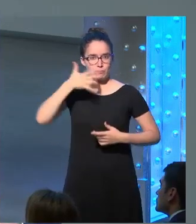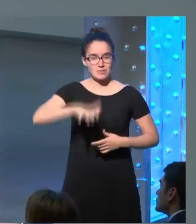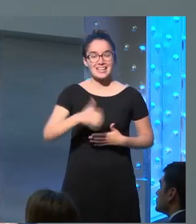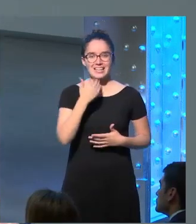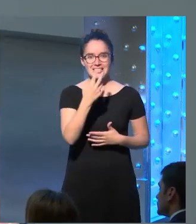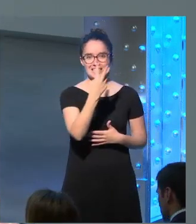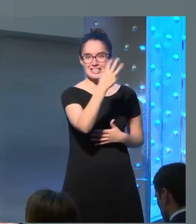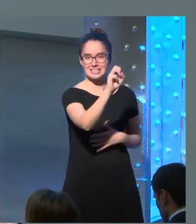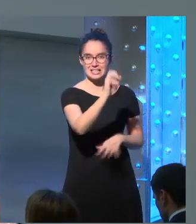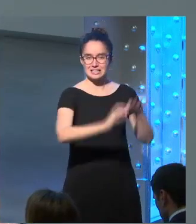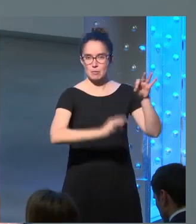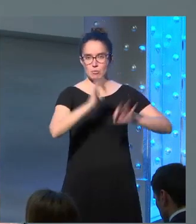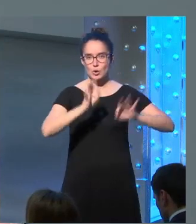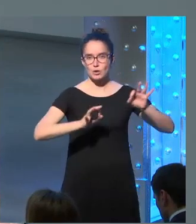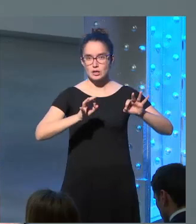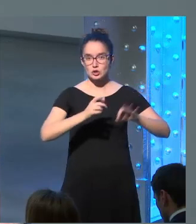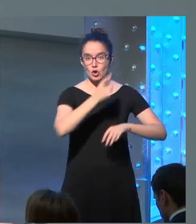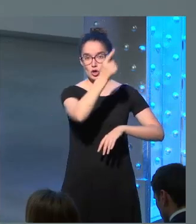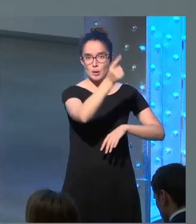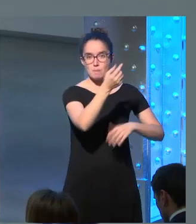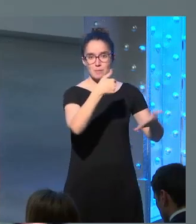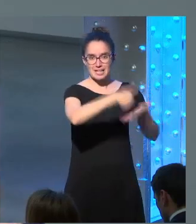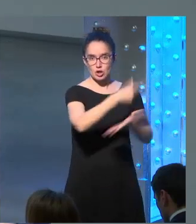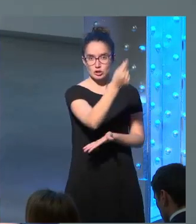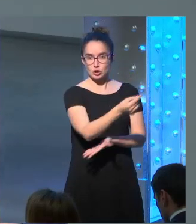uncovered and occupied. There is a